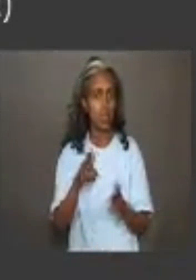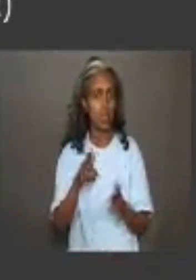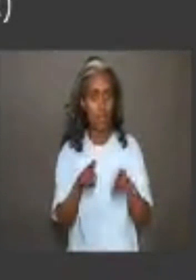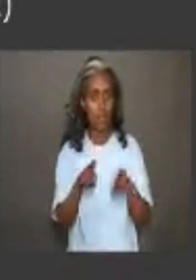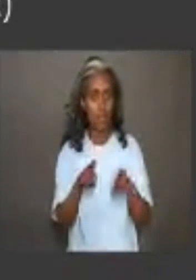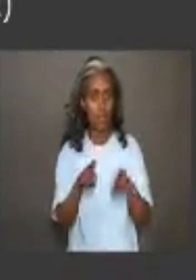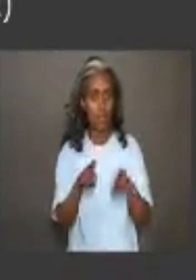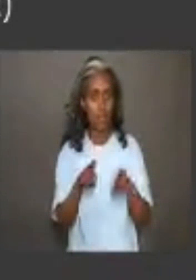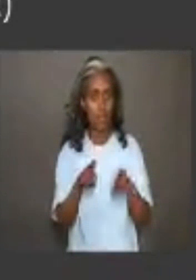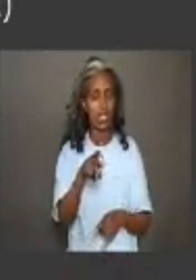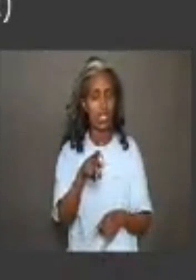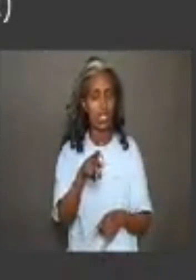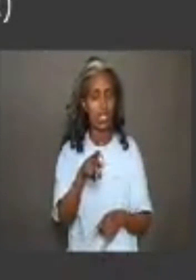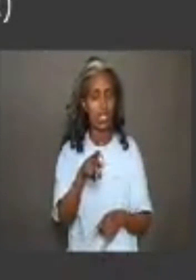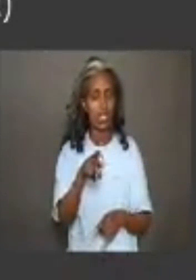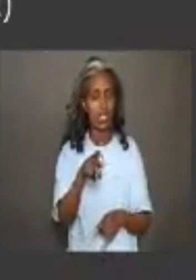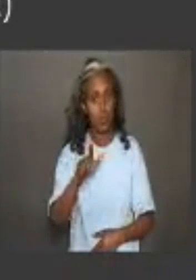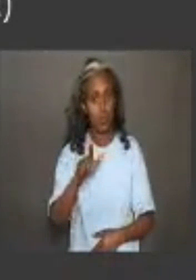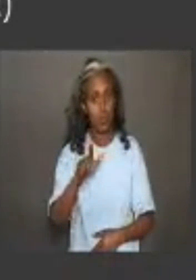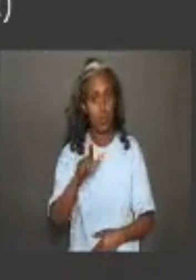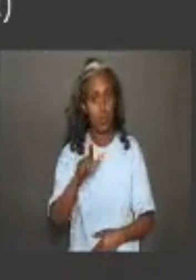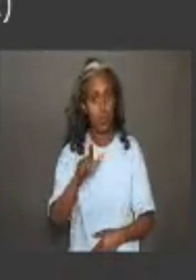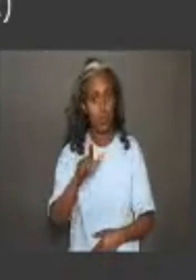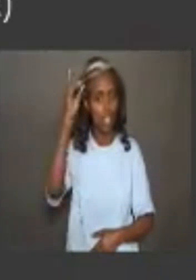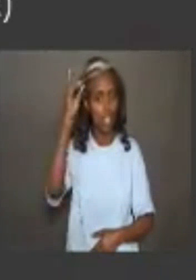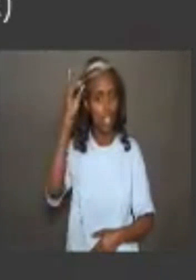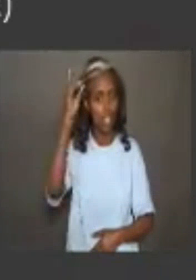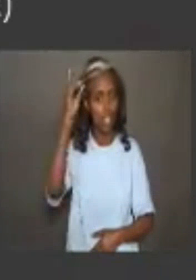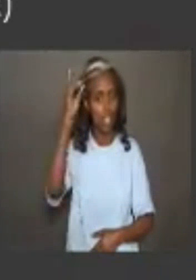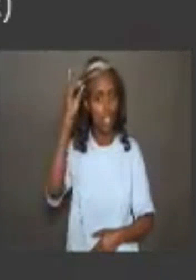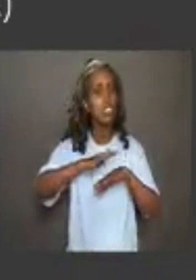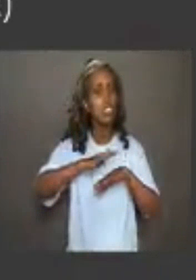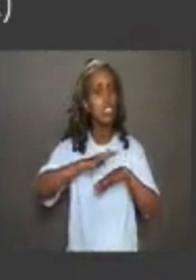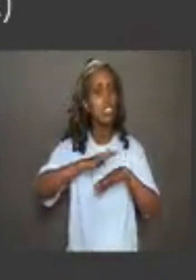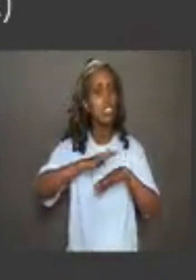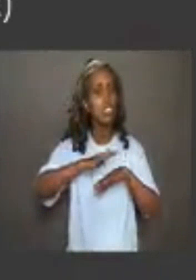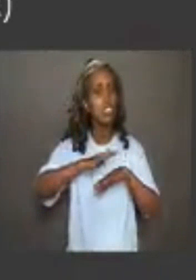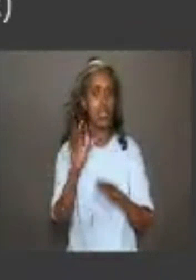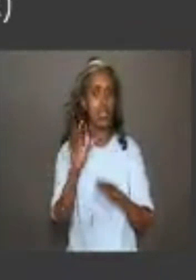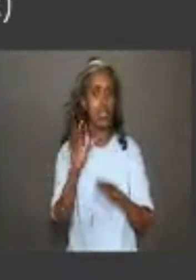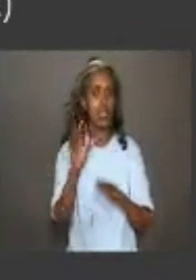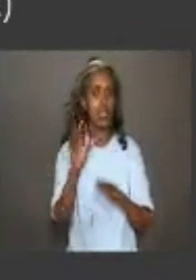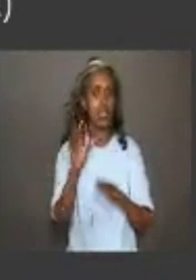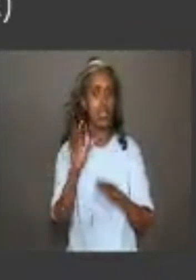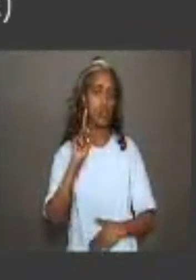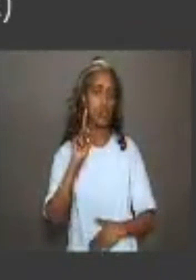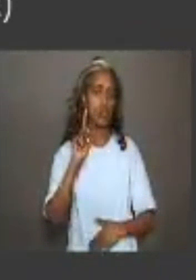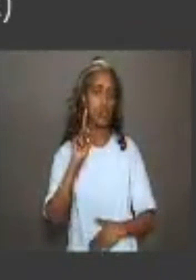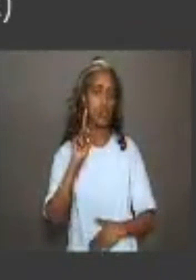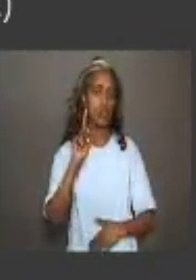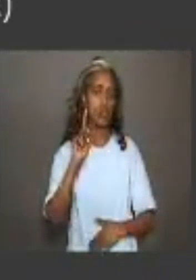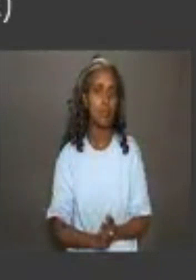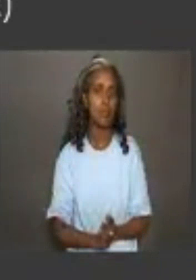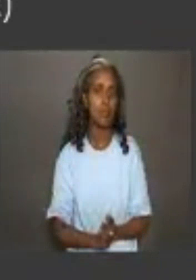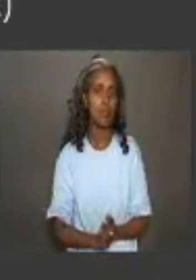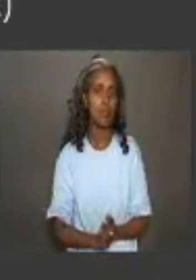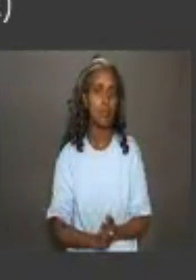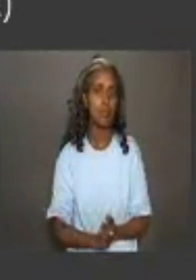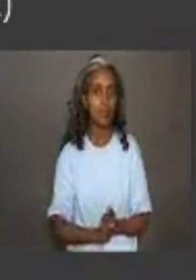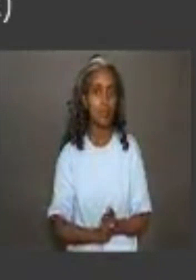a polynomial of degree greater than or equal to 1, and let